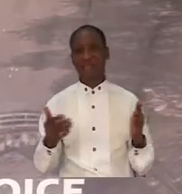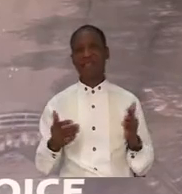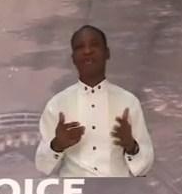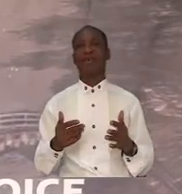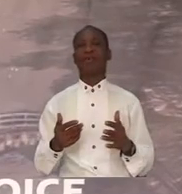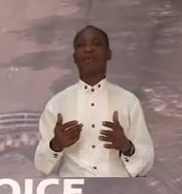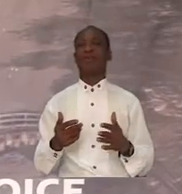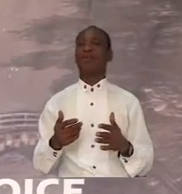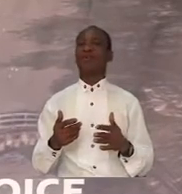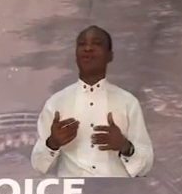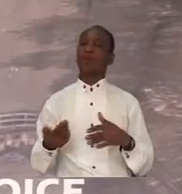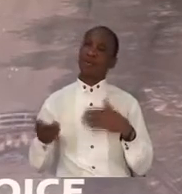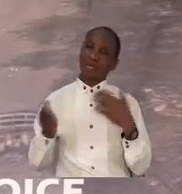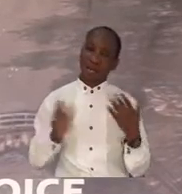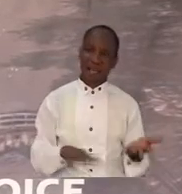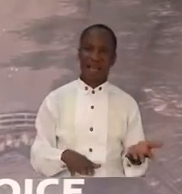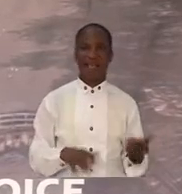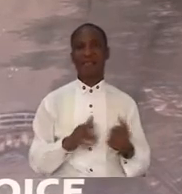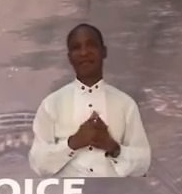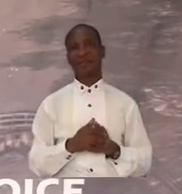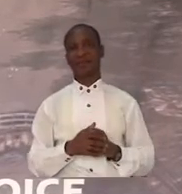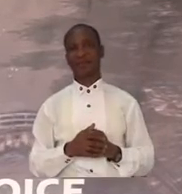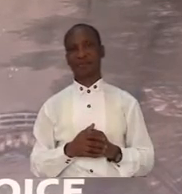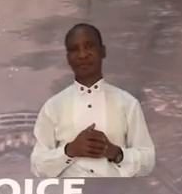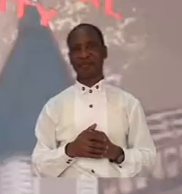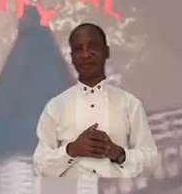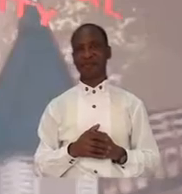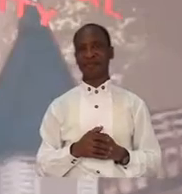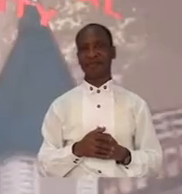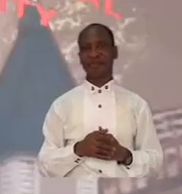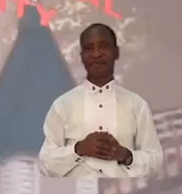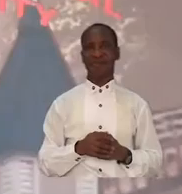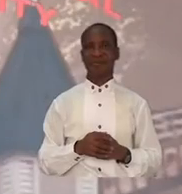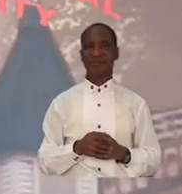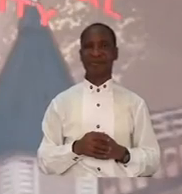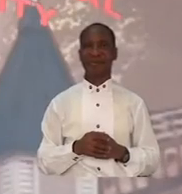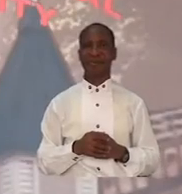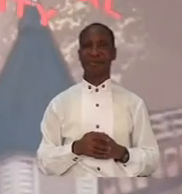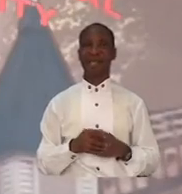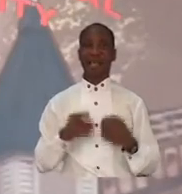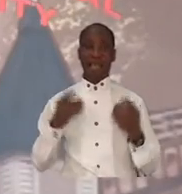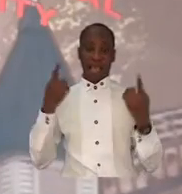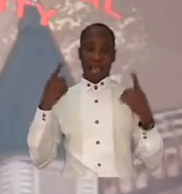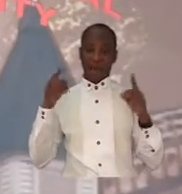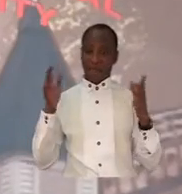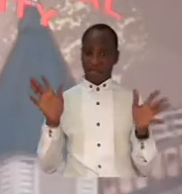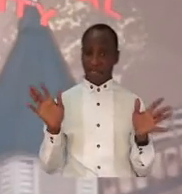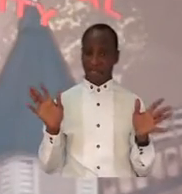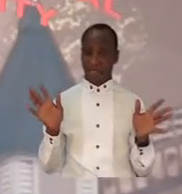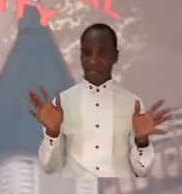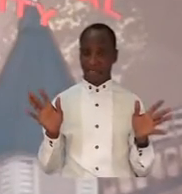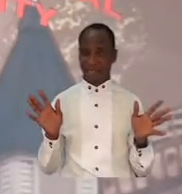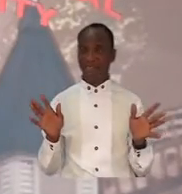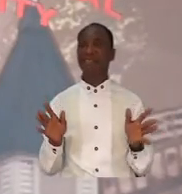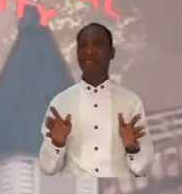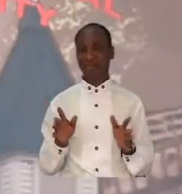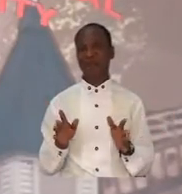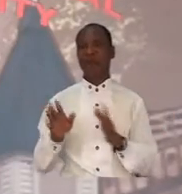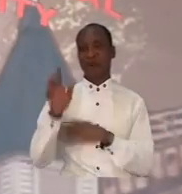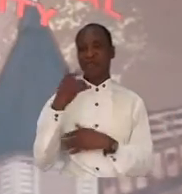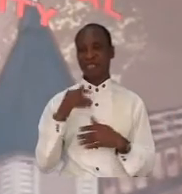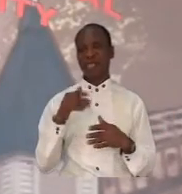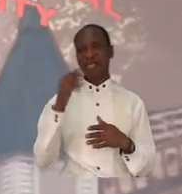at a body biara wo Egypt formu abakan bewu. Or since I had any sea, Pharaoh after Obama